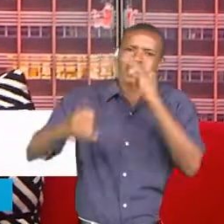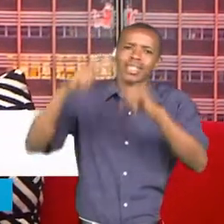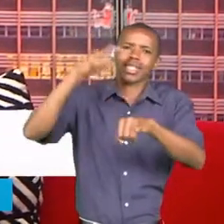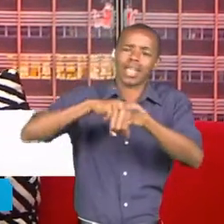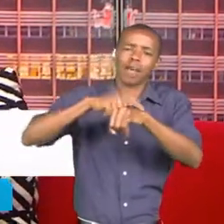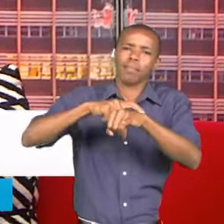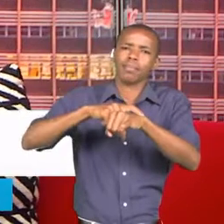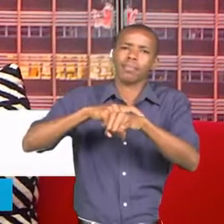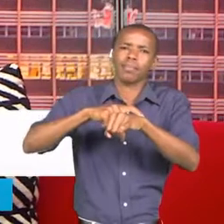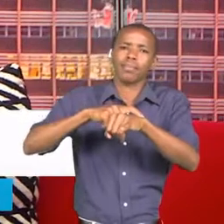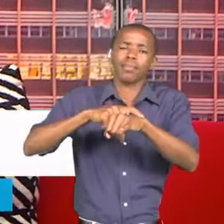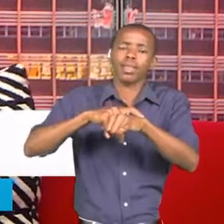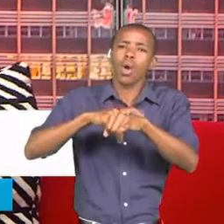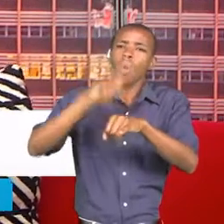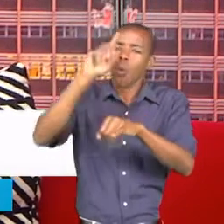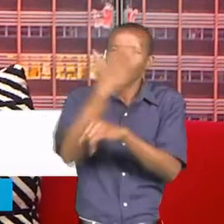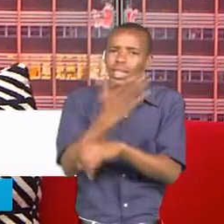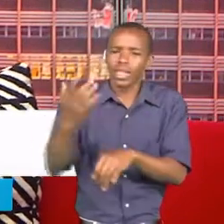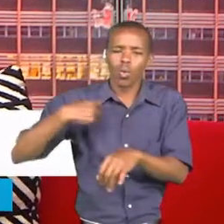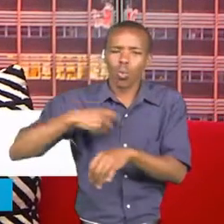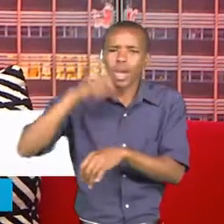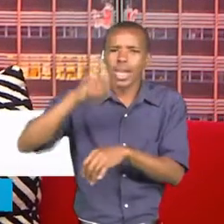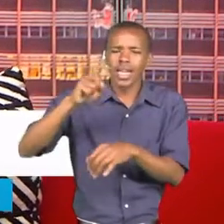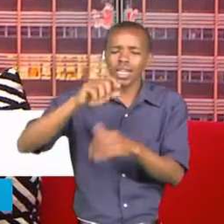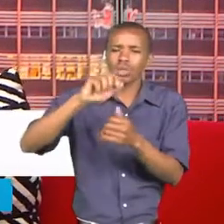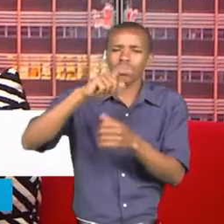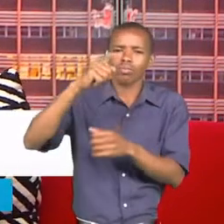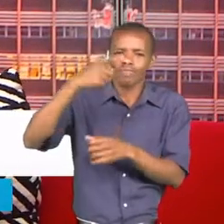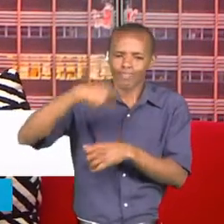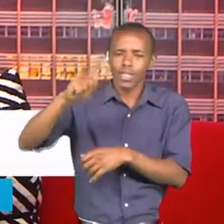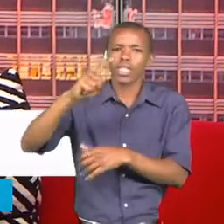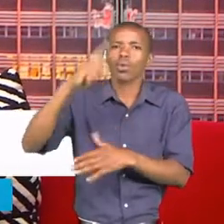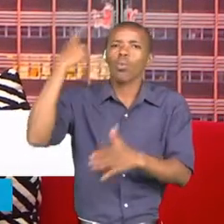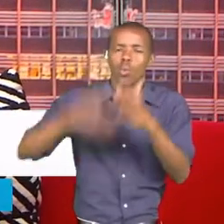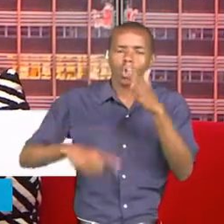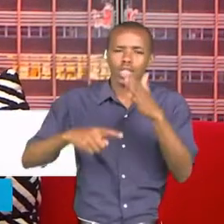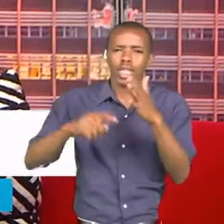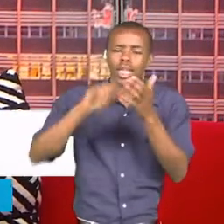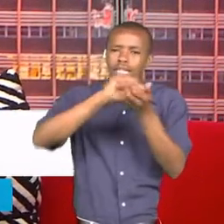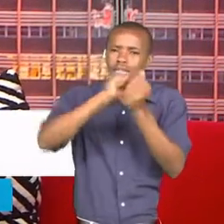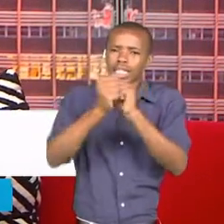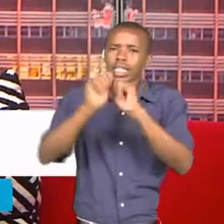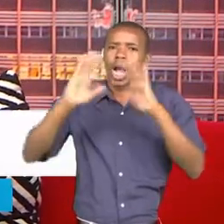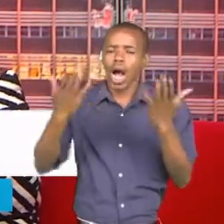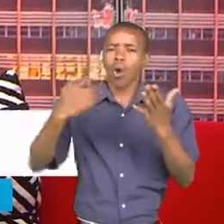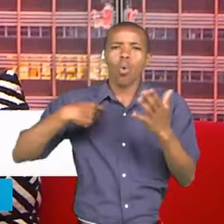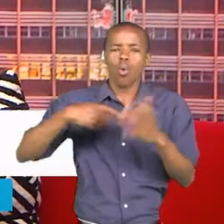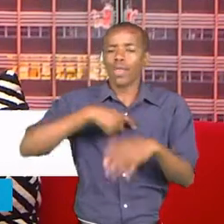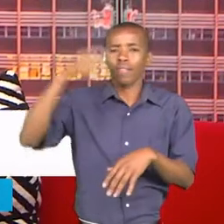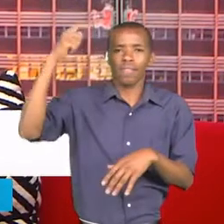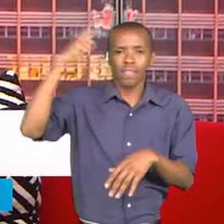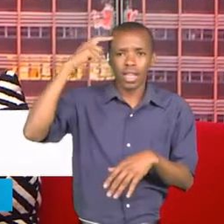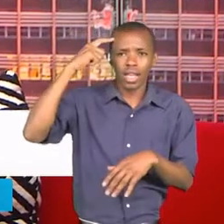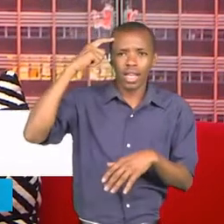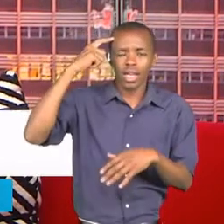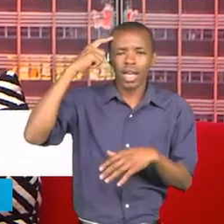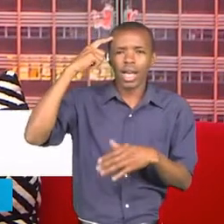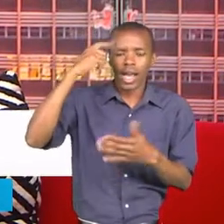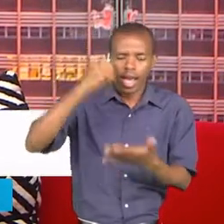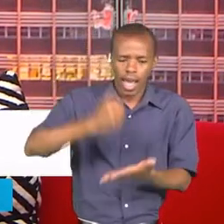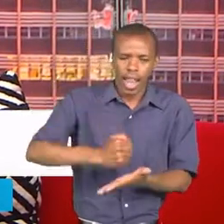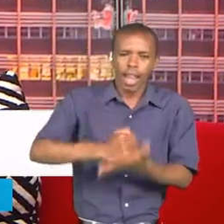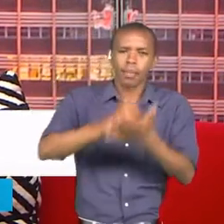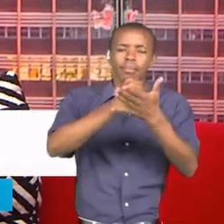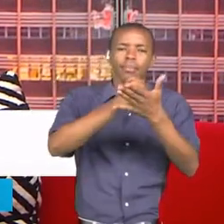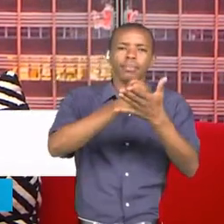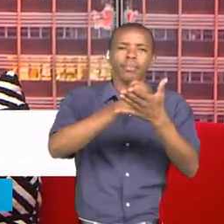are as a people. Mm-hmm. And one of the things that we need to correct is we need to change how we perceive aid and assistance, mm-hmm.